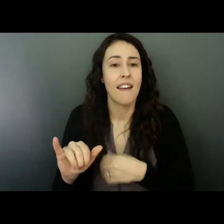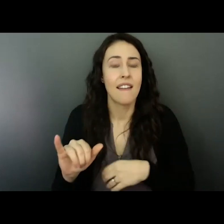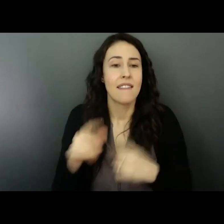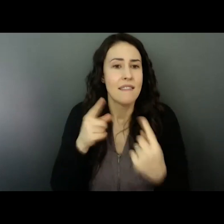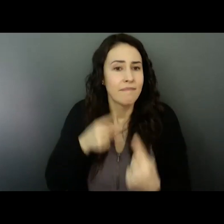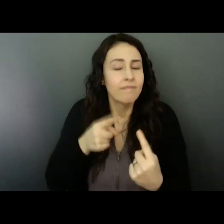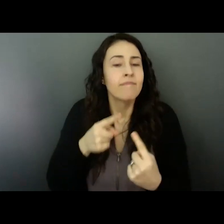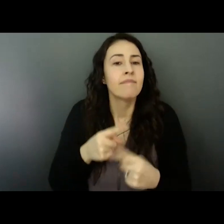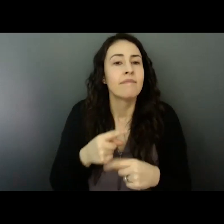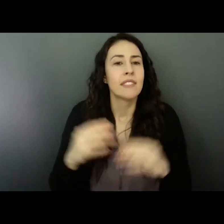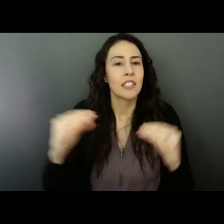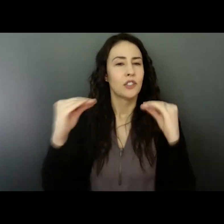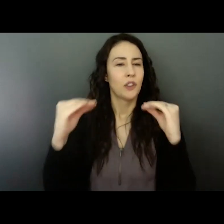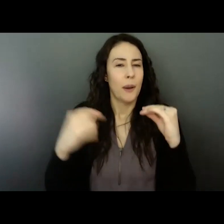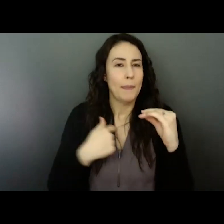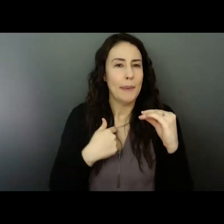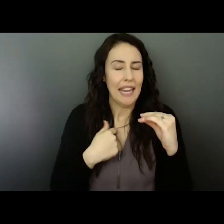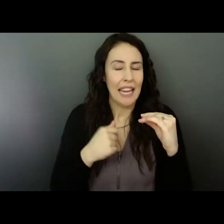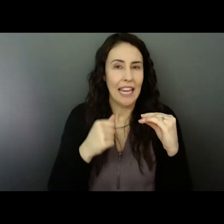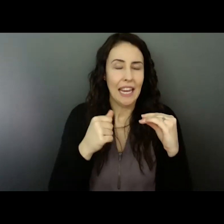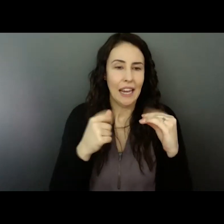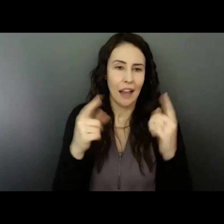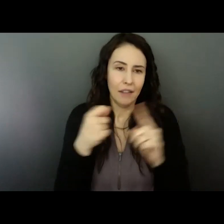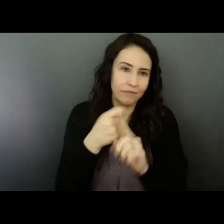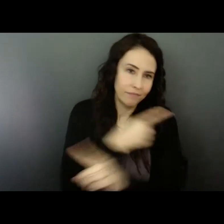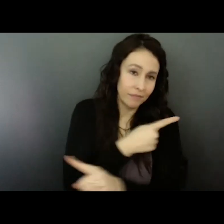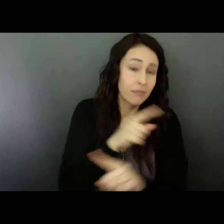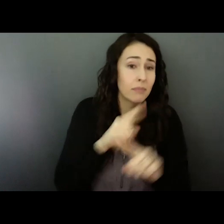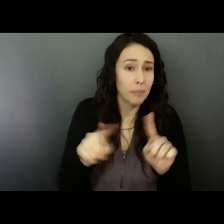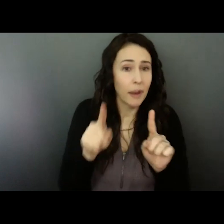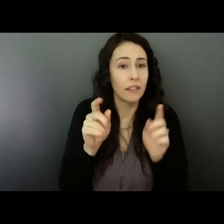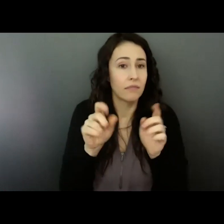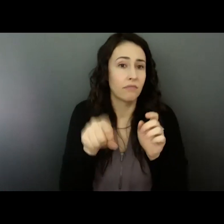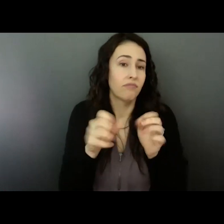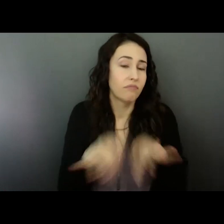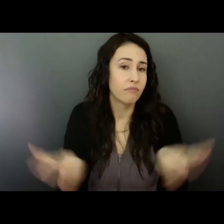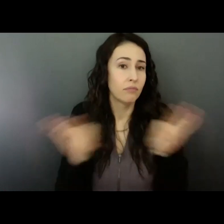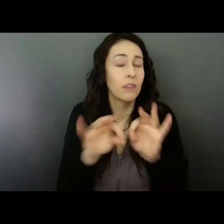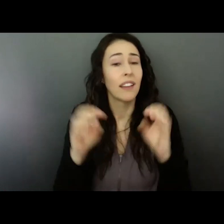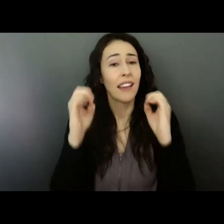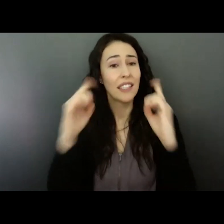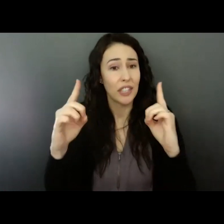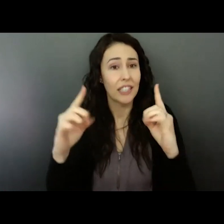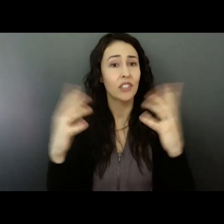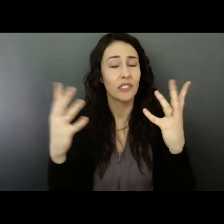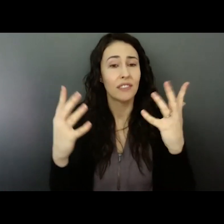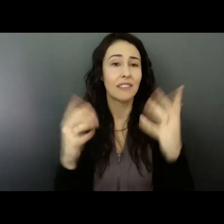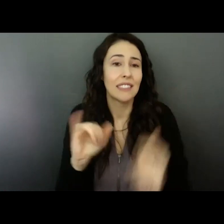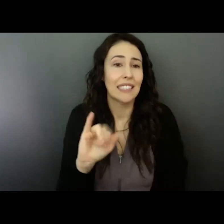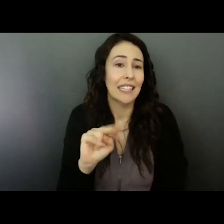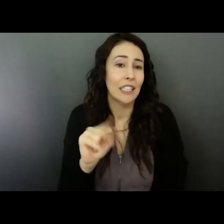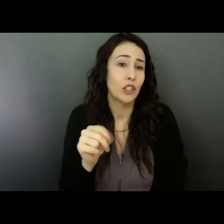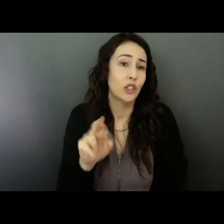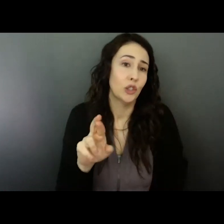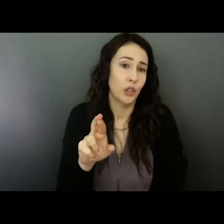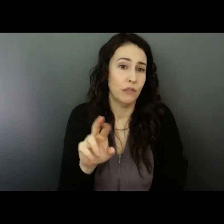that isn't exactly the subject of this conversation, but that's really important, that education is ultimately interpersonal. And I try to